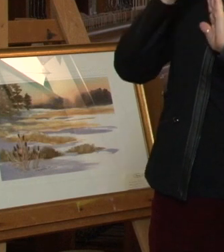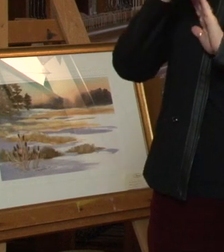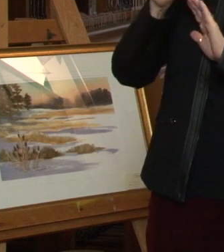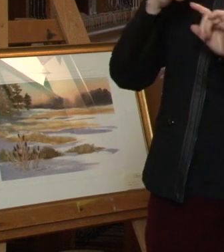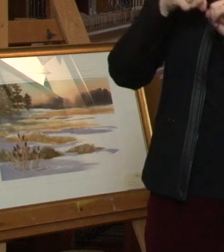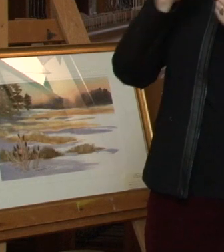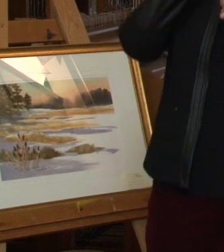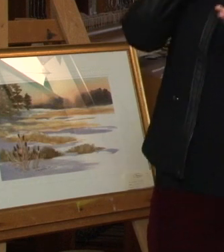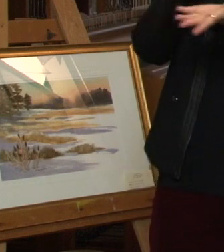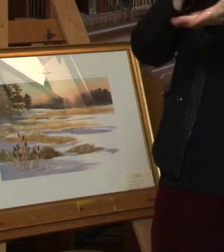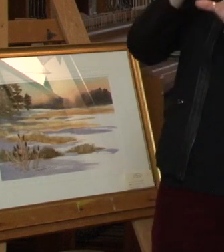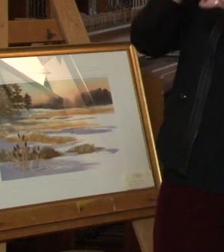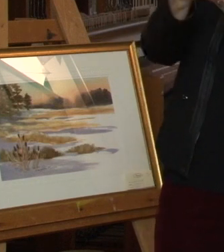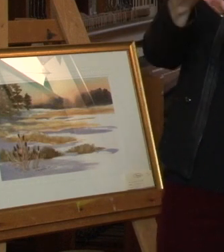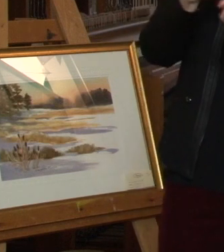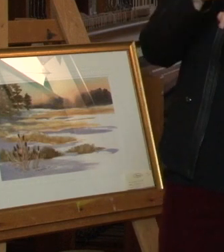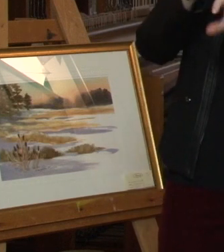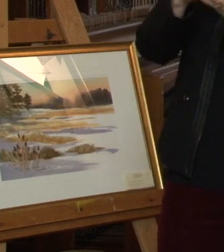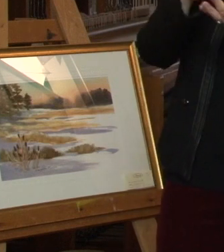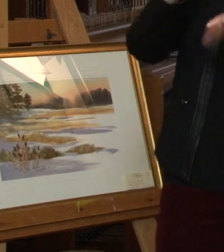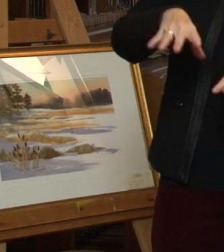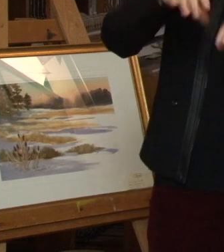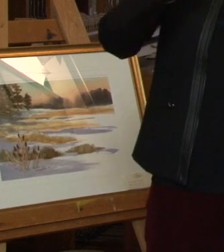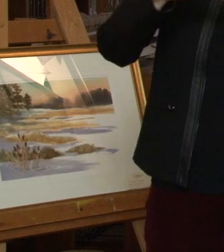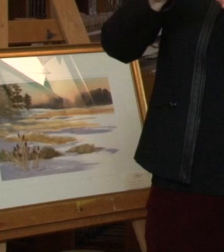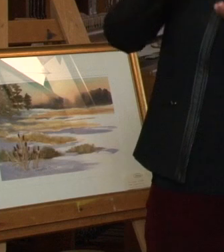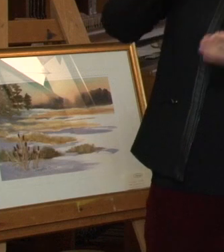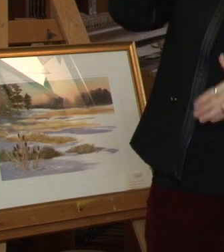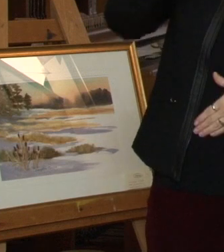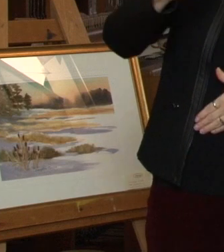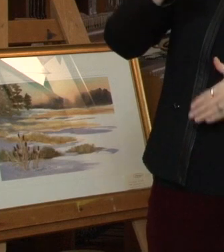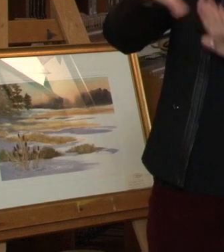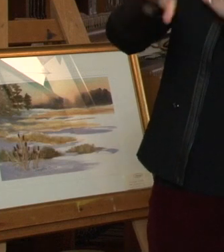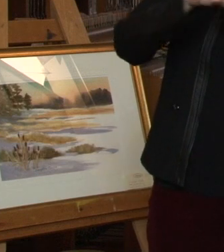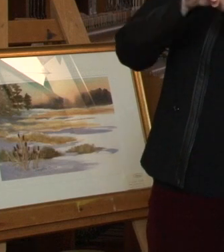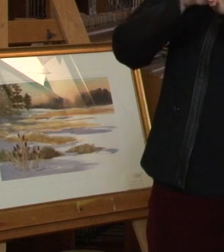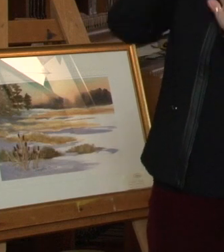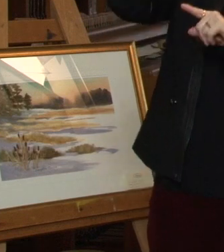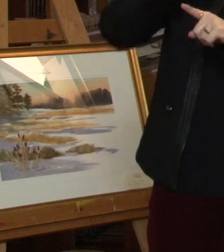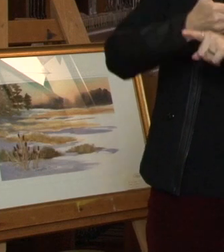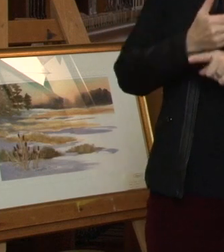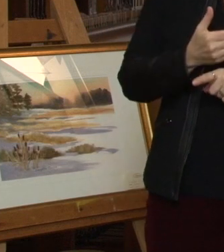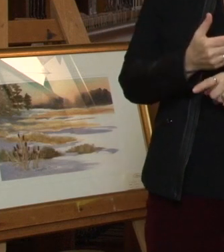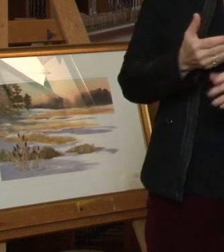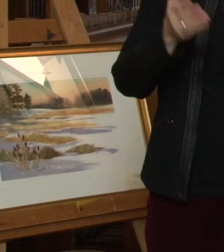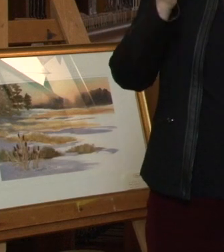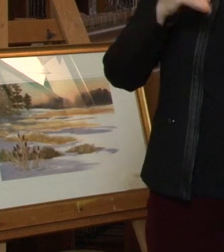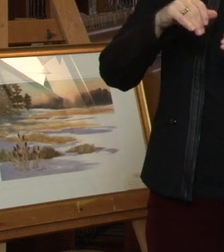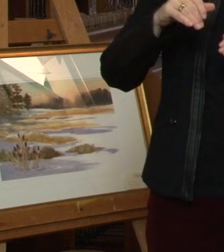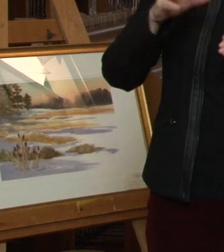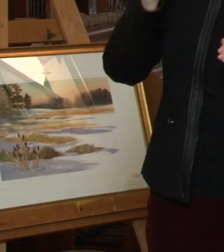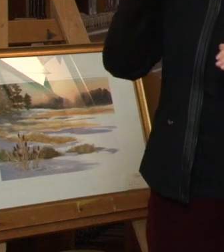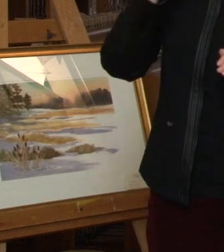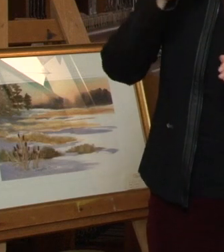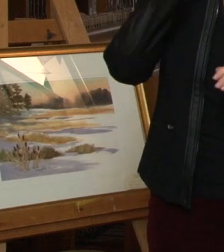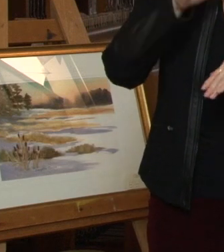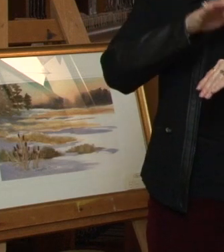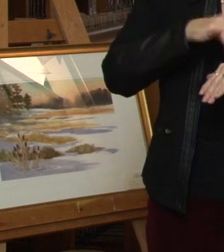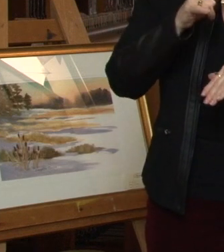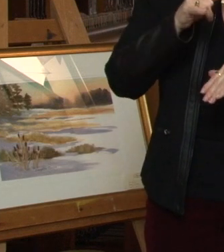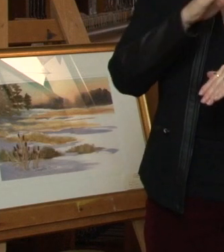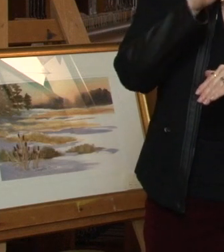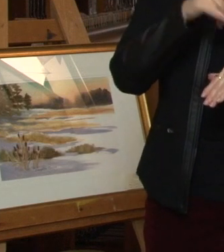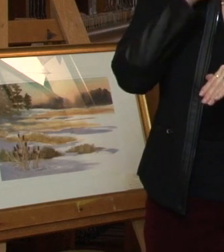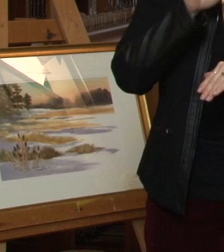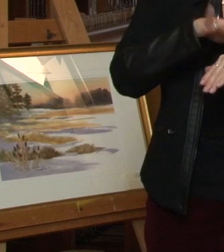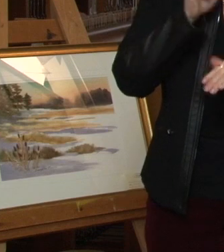was the family member and he was able to take over, he was the one making the decisions. It's never too early.